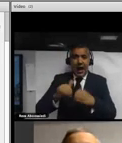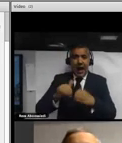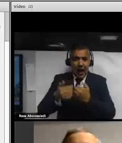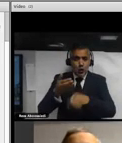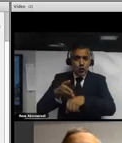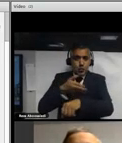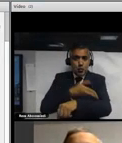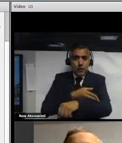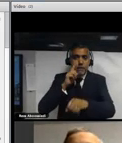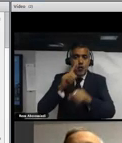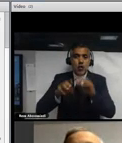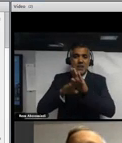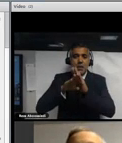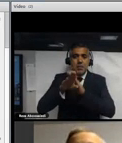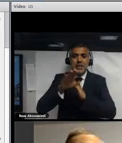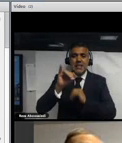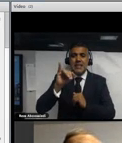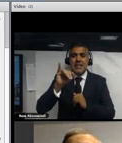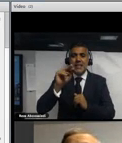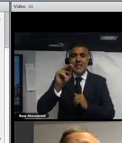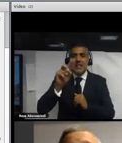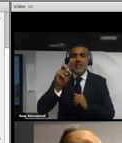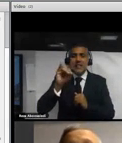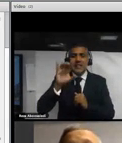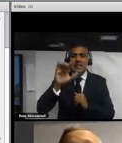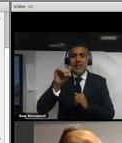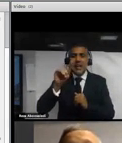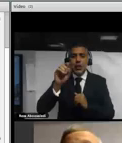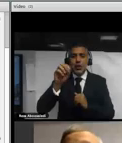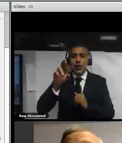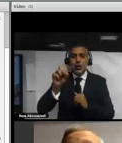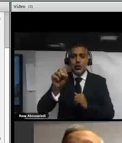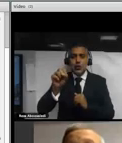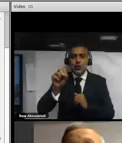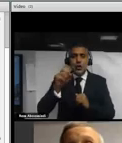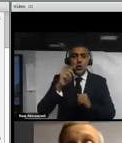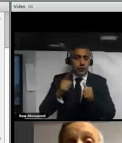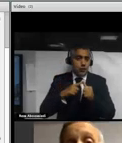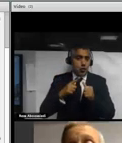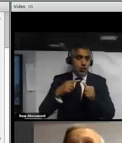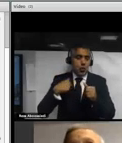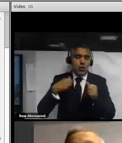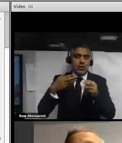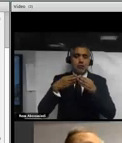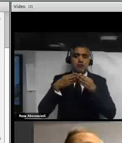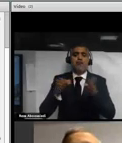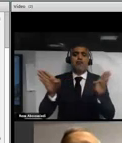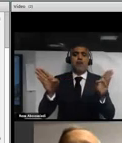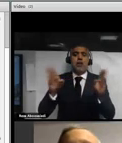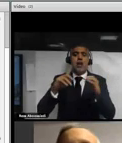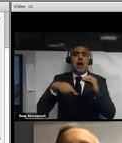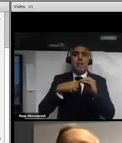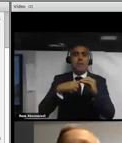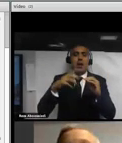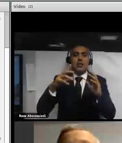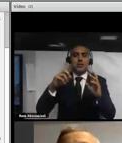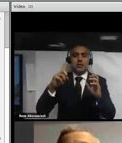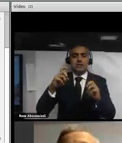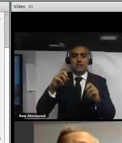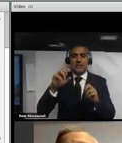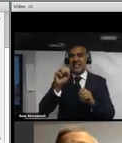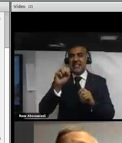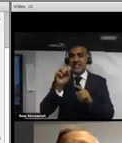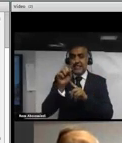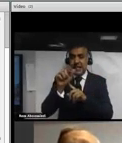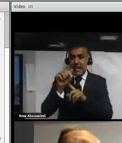development indicators. So before we get started, I just want to give an overview of the state of disability data right now. In the